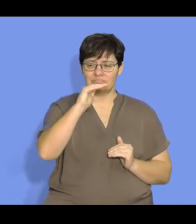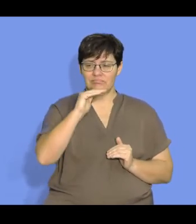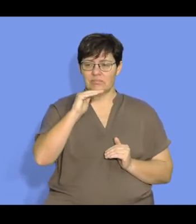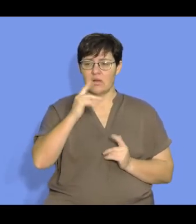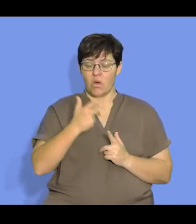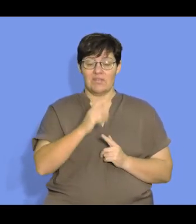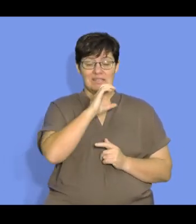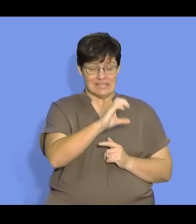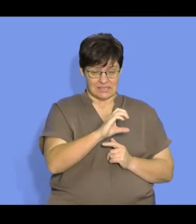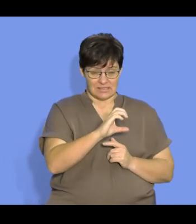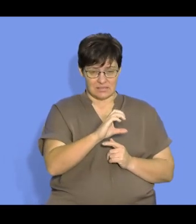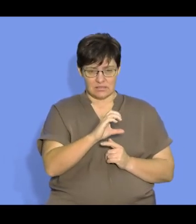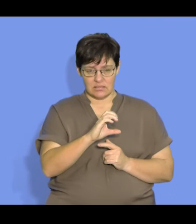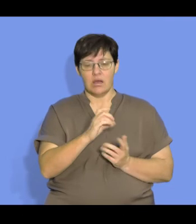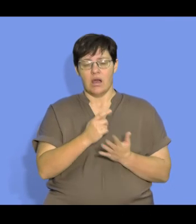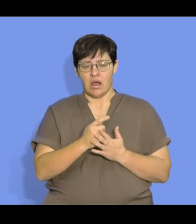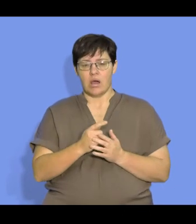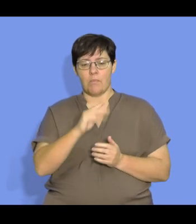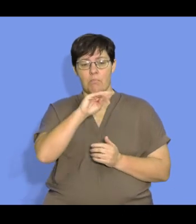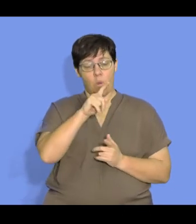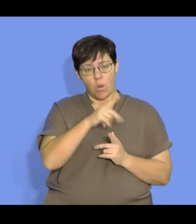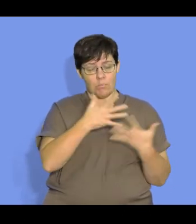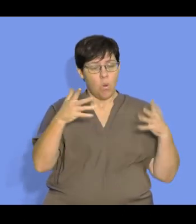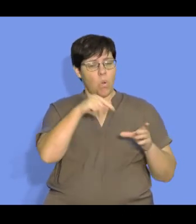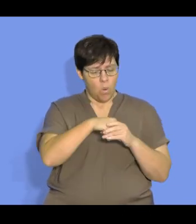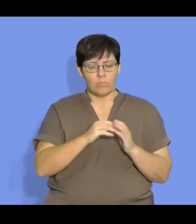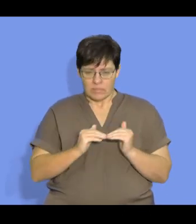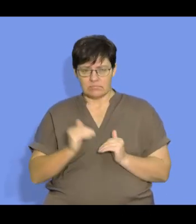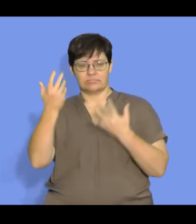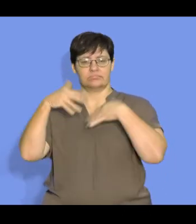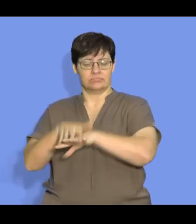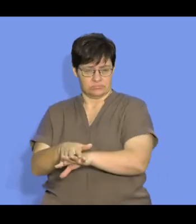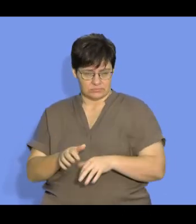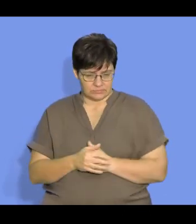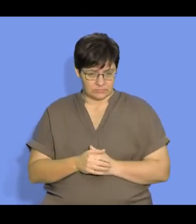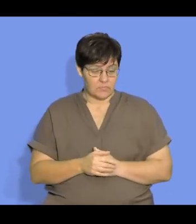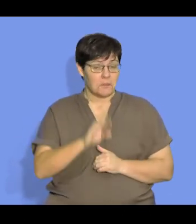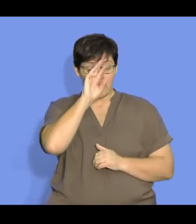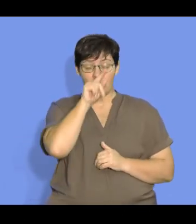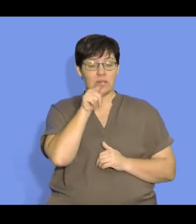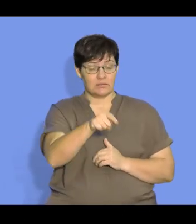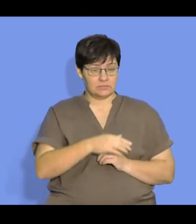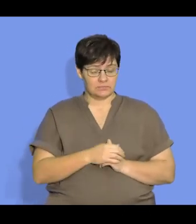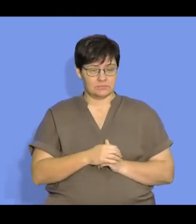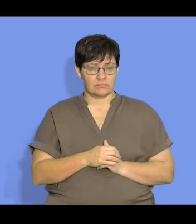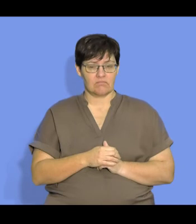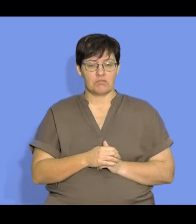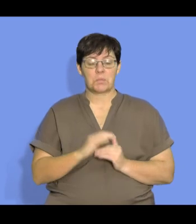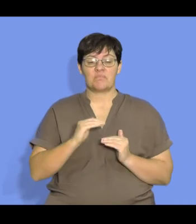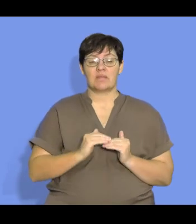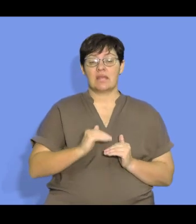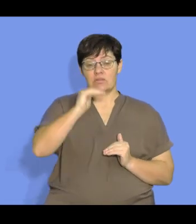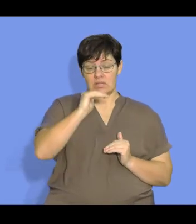an increased rate of reaction? Firstly, I want to remind you that when we have an increase in